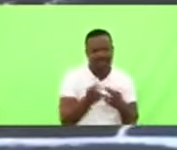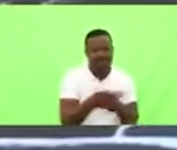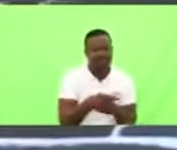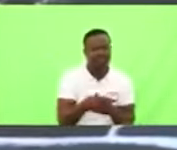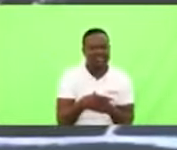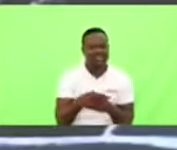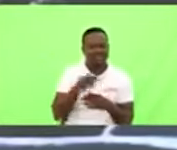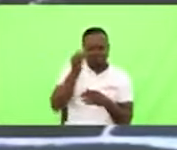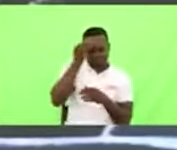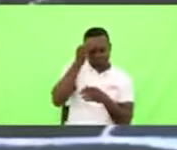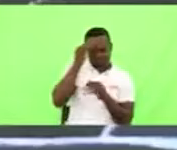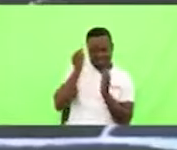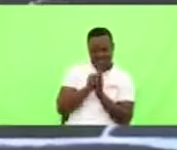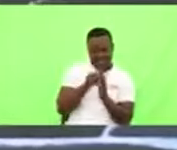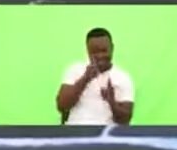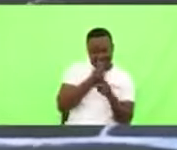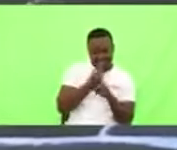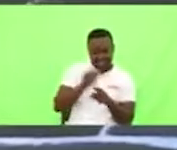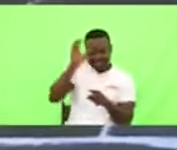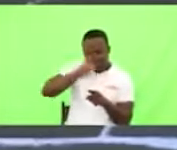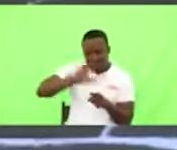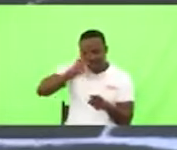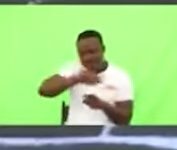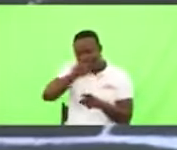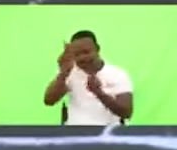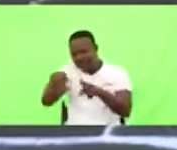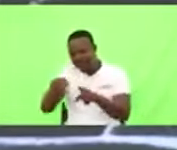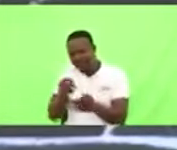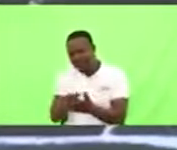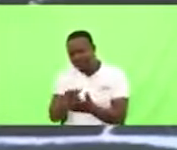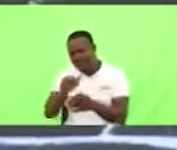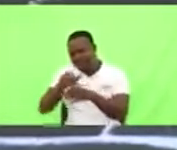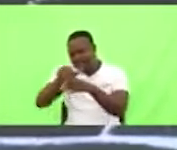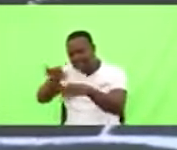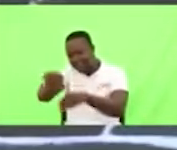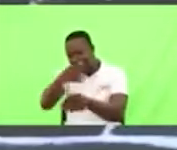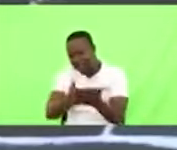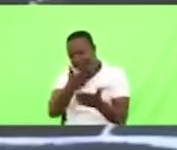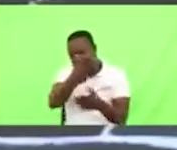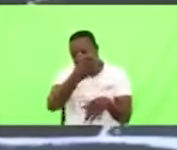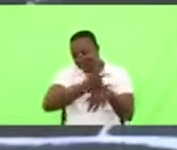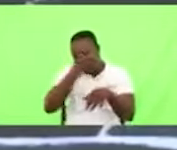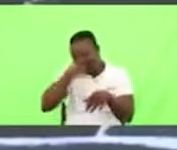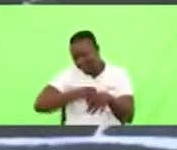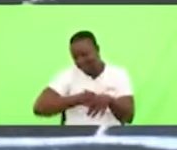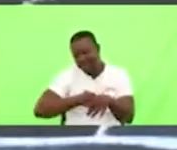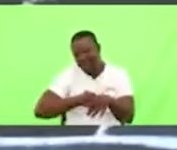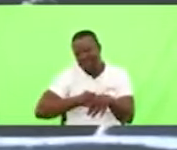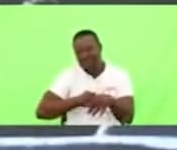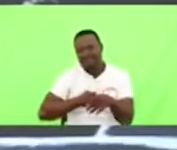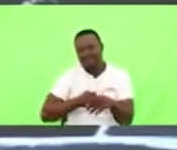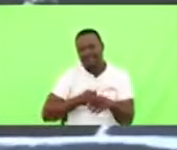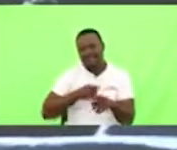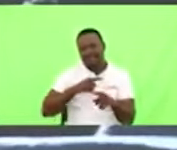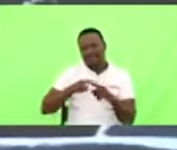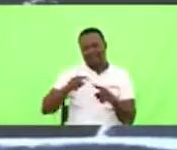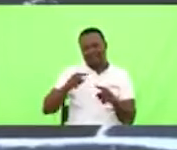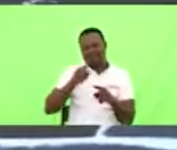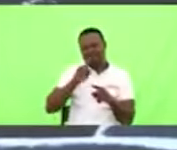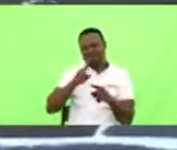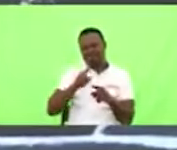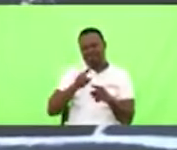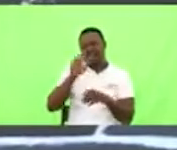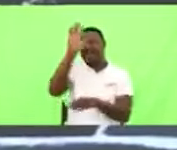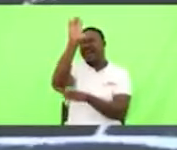I knew that he was looking for somebody to go and buy the beer. But it was too hot